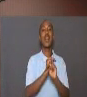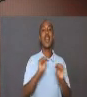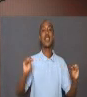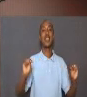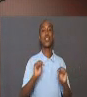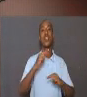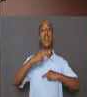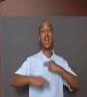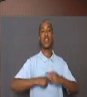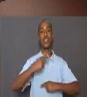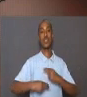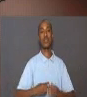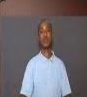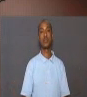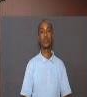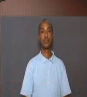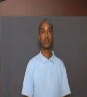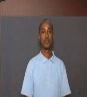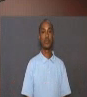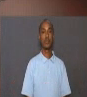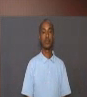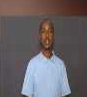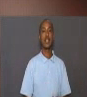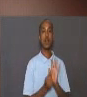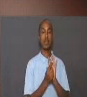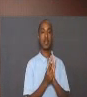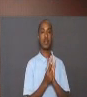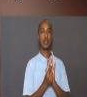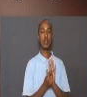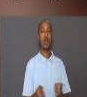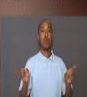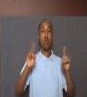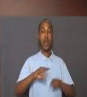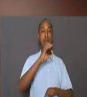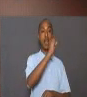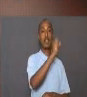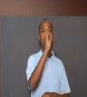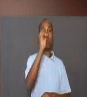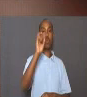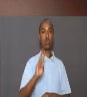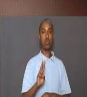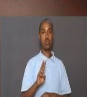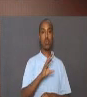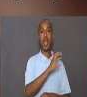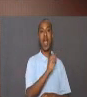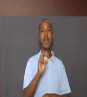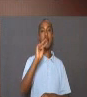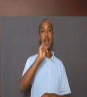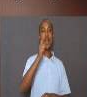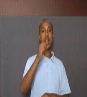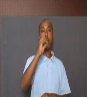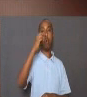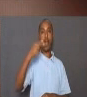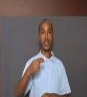a neutralization reaction. For example, when sulfur dioxide